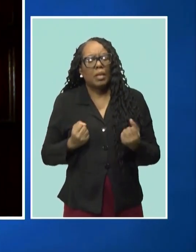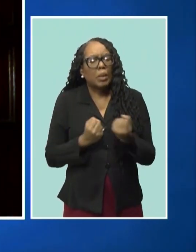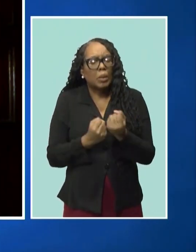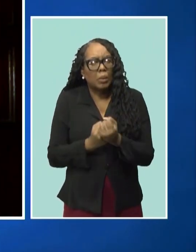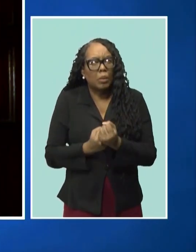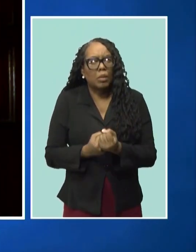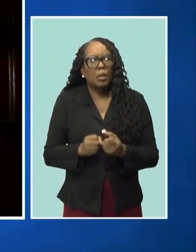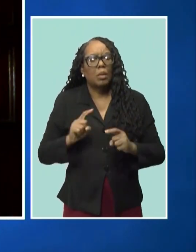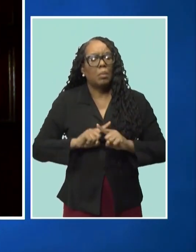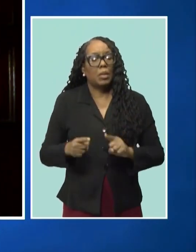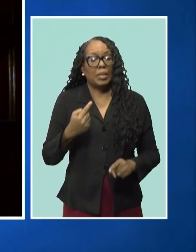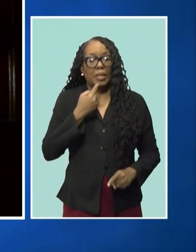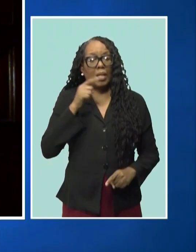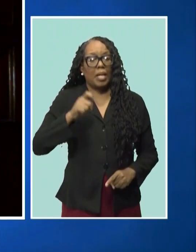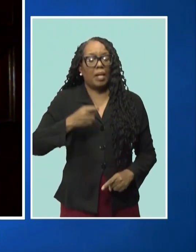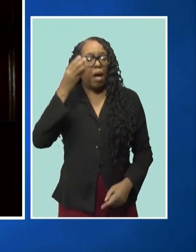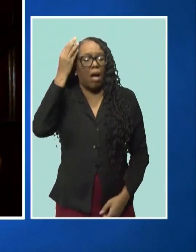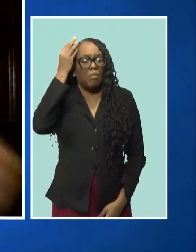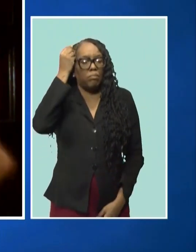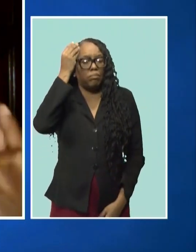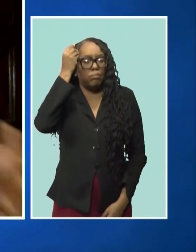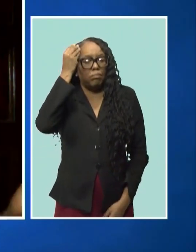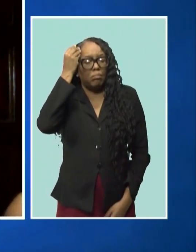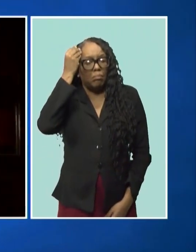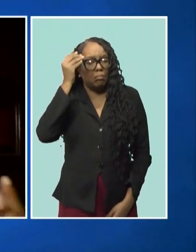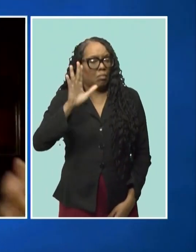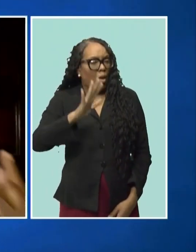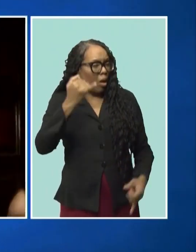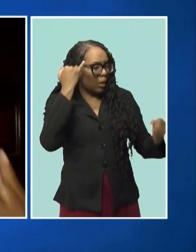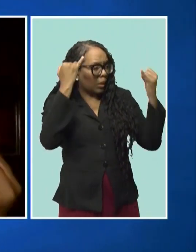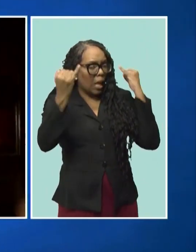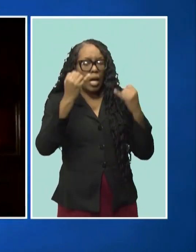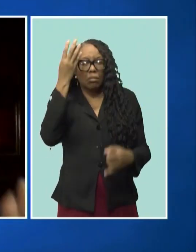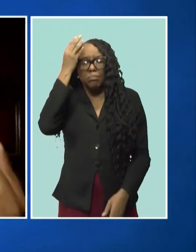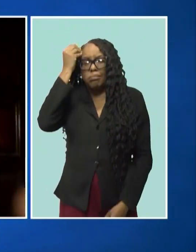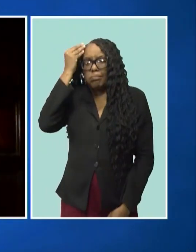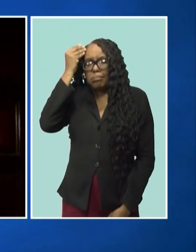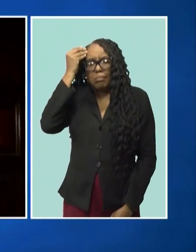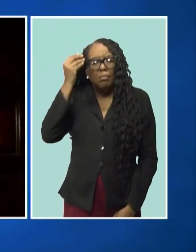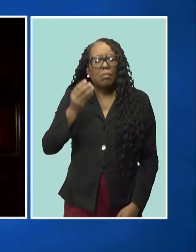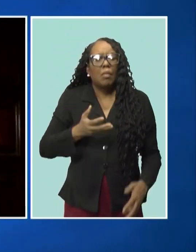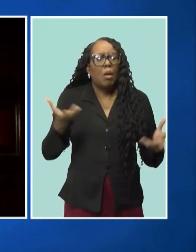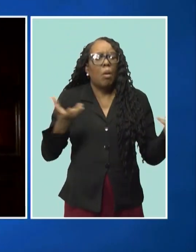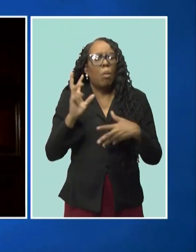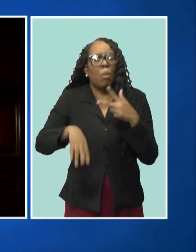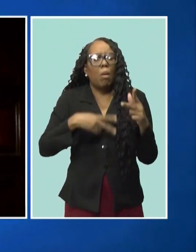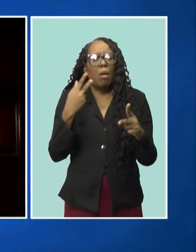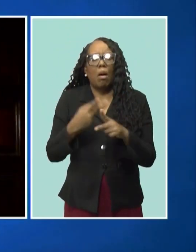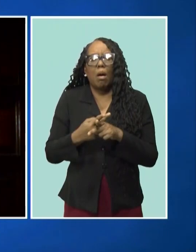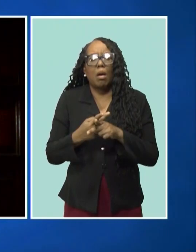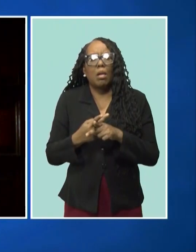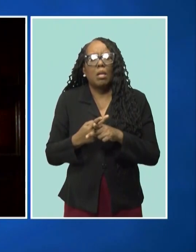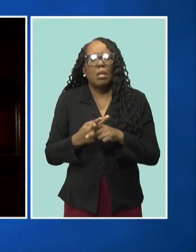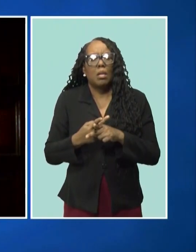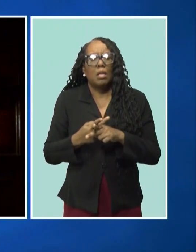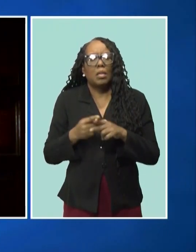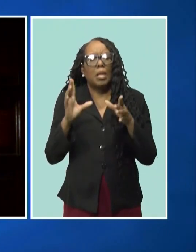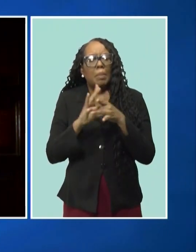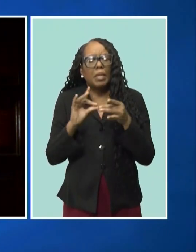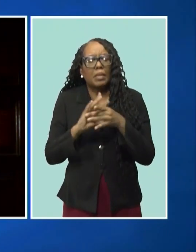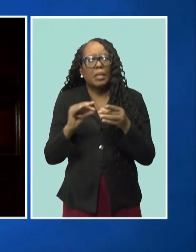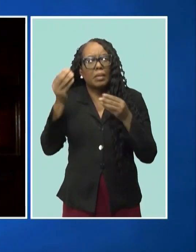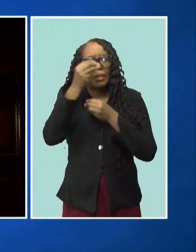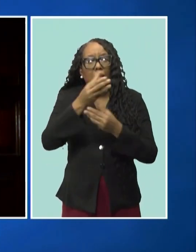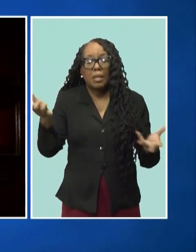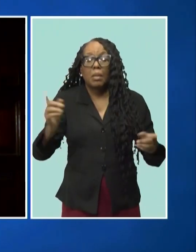seriously, you have to contemplate your messaging. Understand what type of messages are you sending to the general public, and they're not doing a